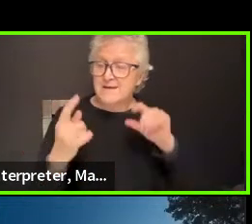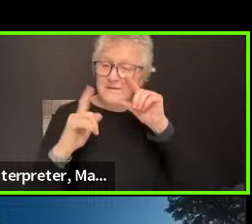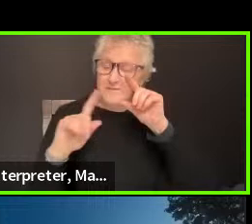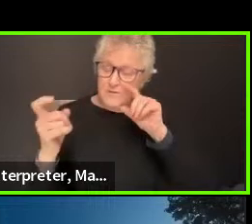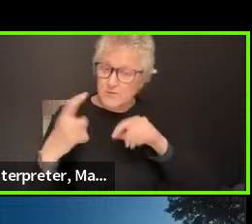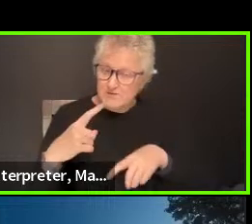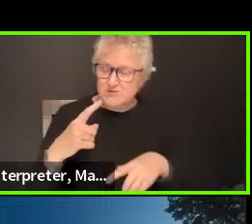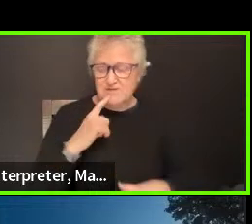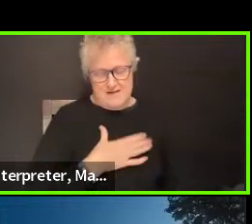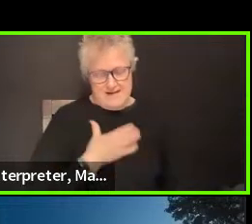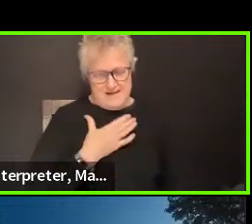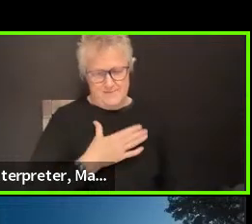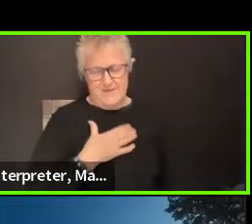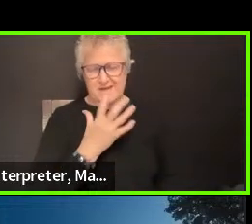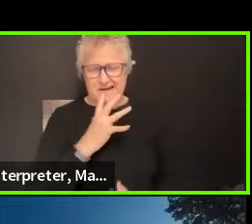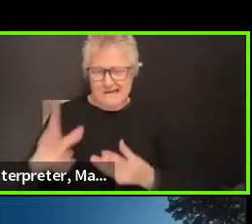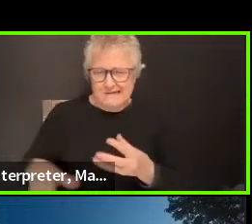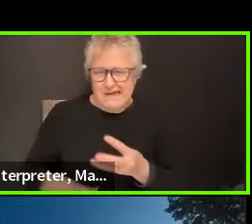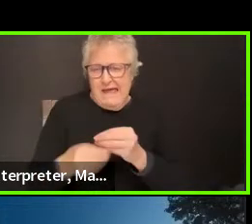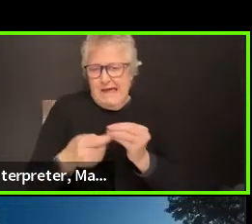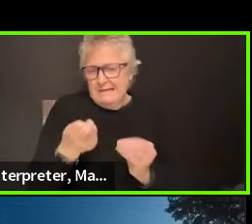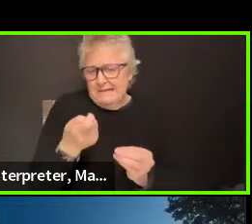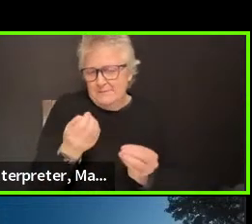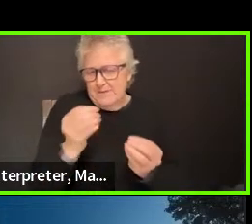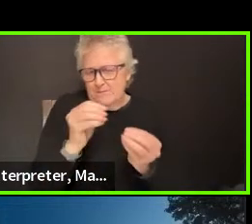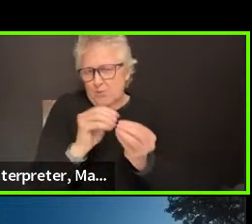happy that I could add some more information.